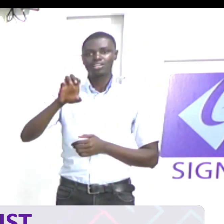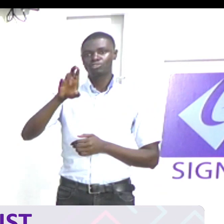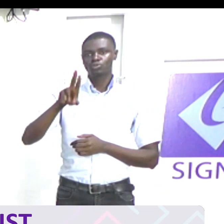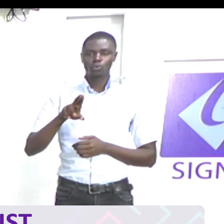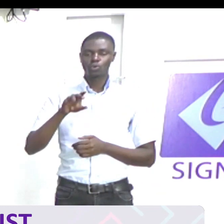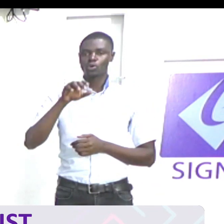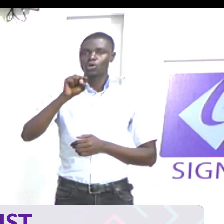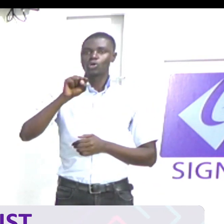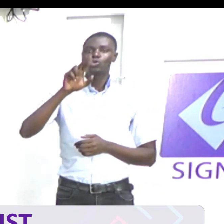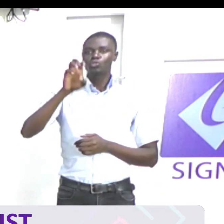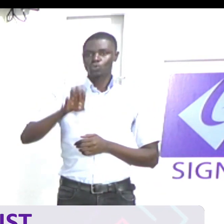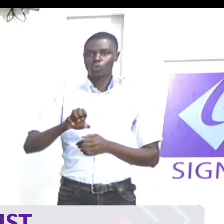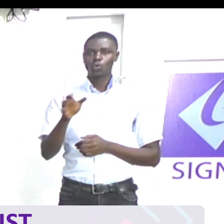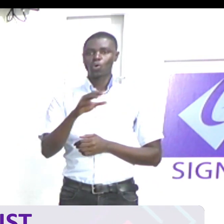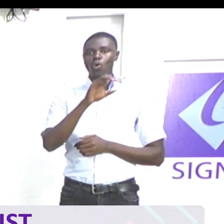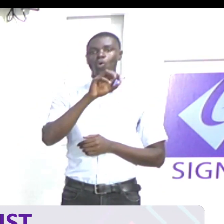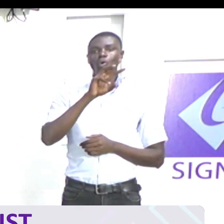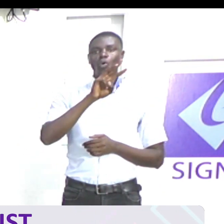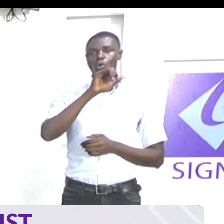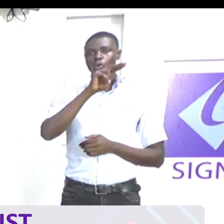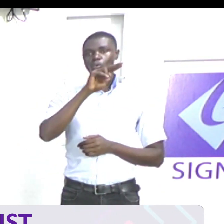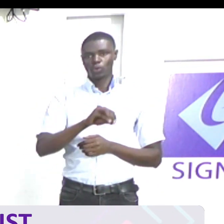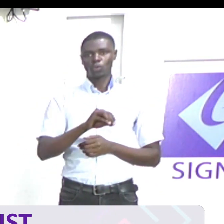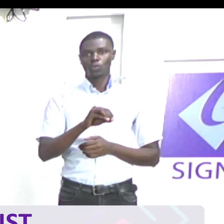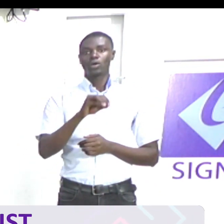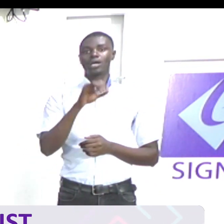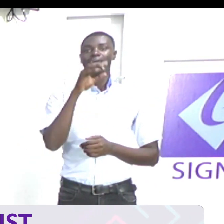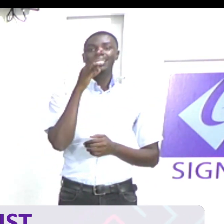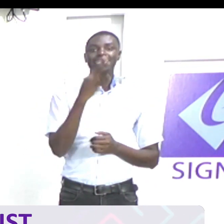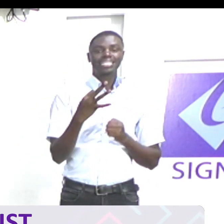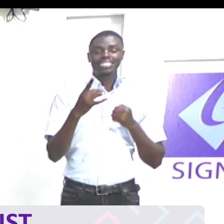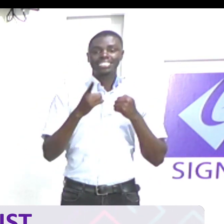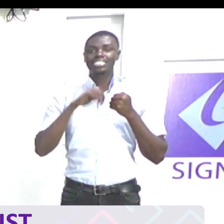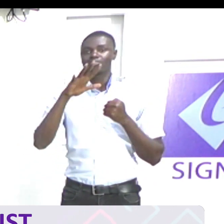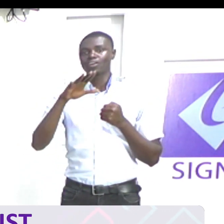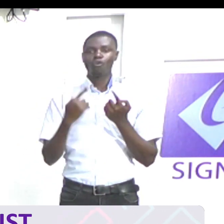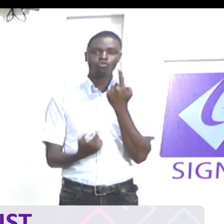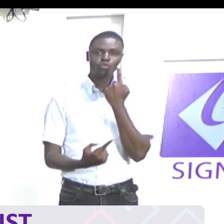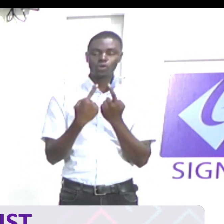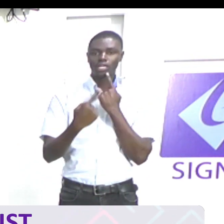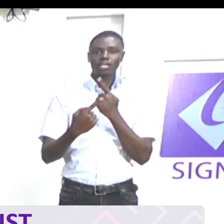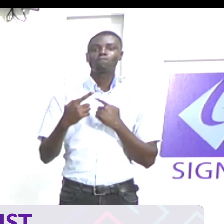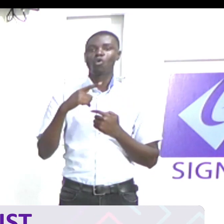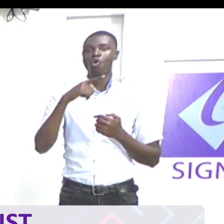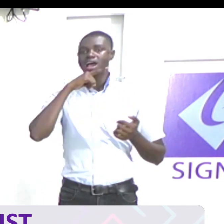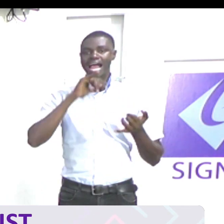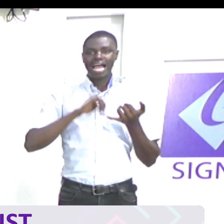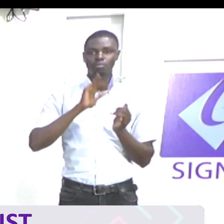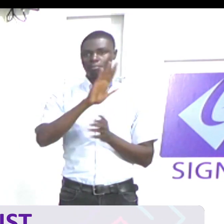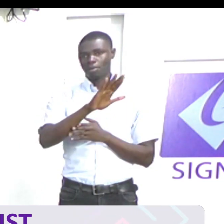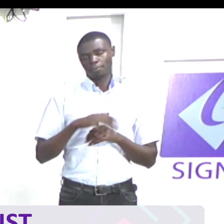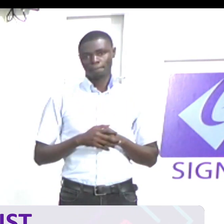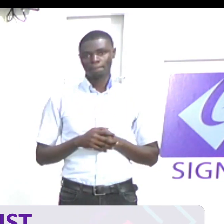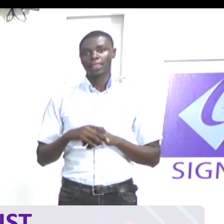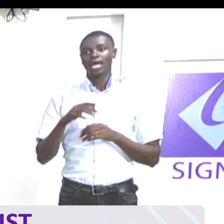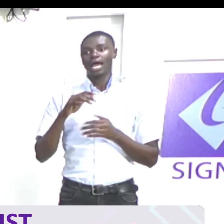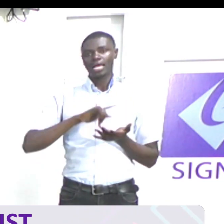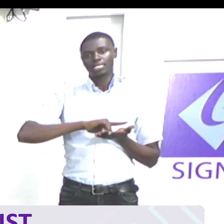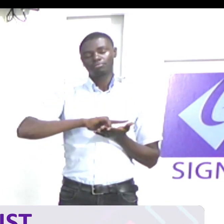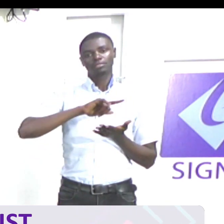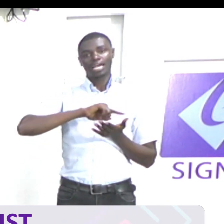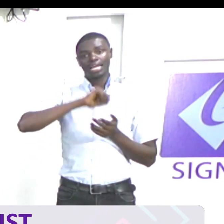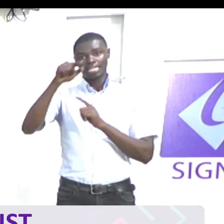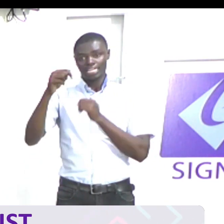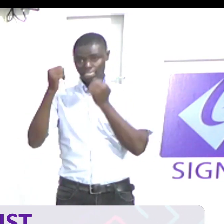pale my husband because the 365 of cooking for my husband baby girl let me tell you something definitely alienda choka when maybe